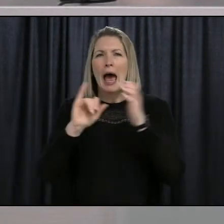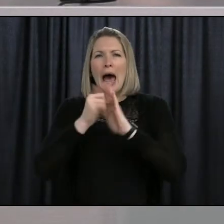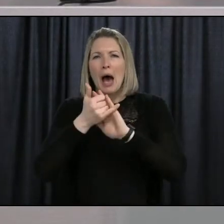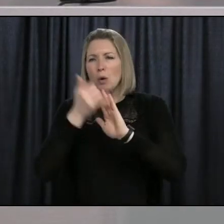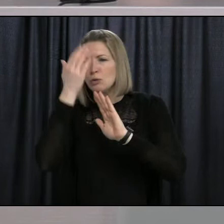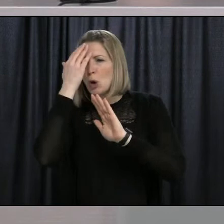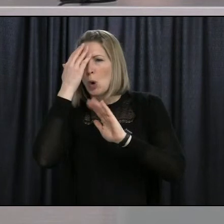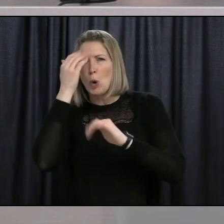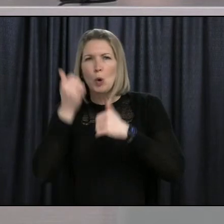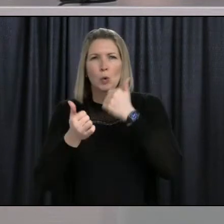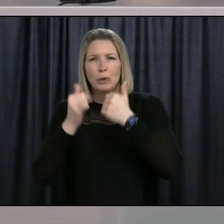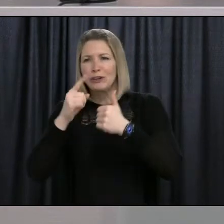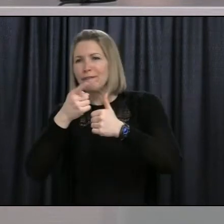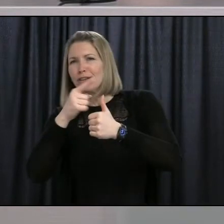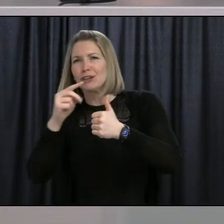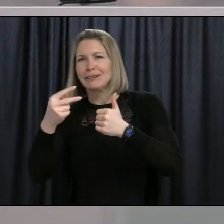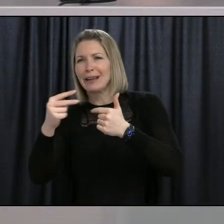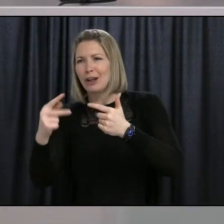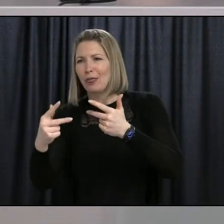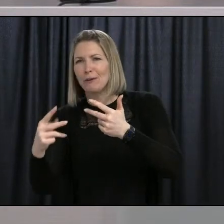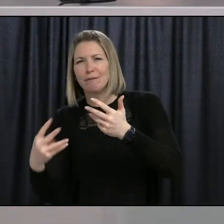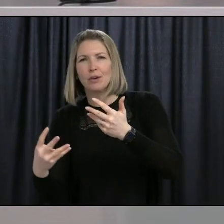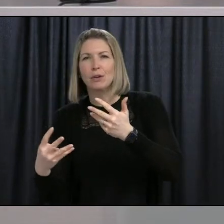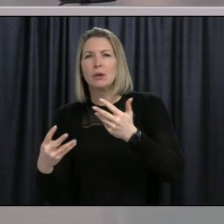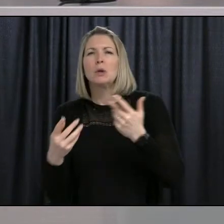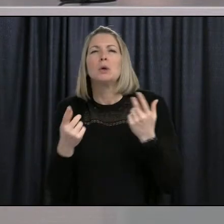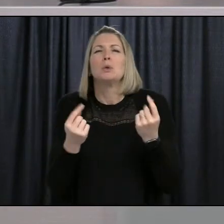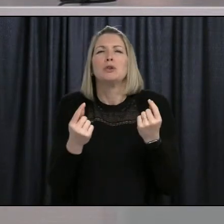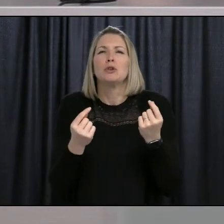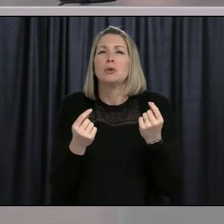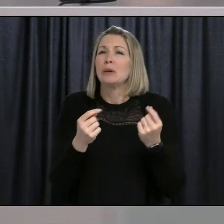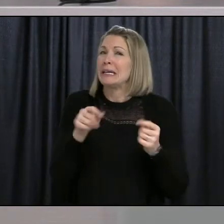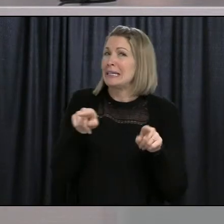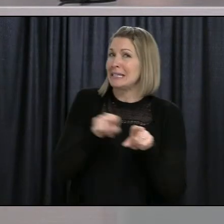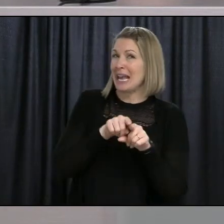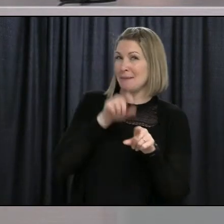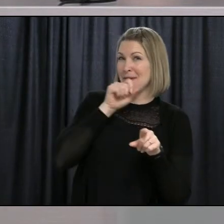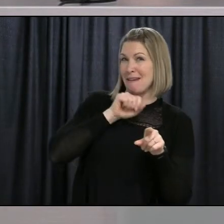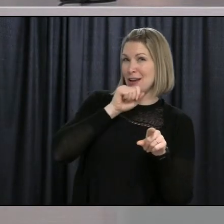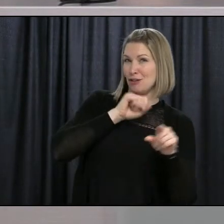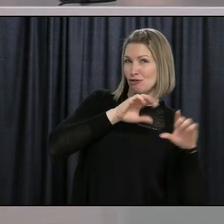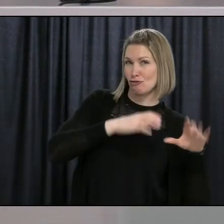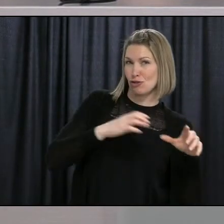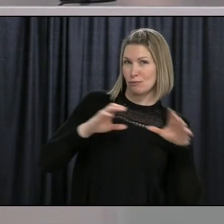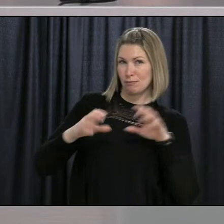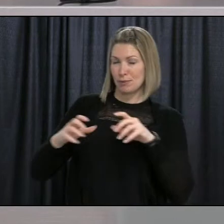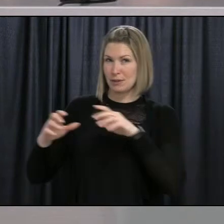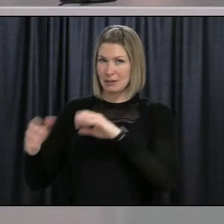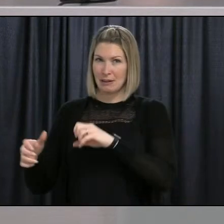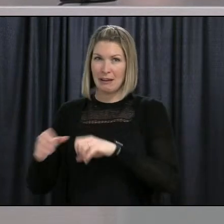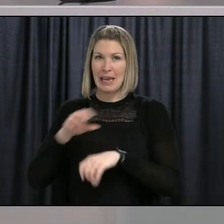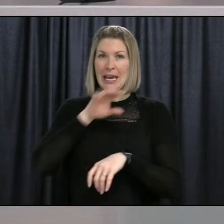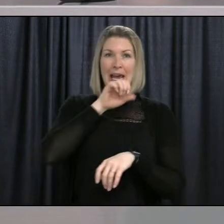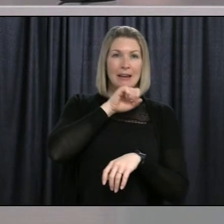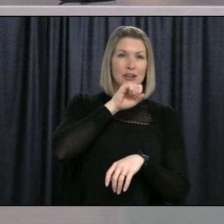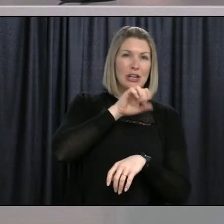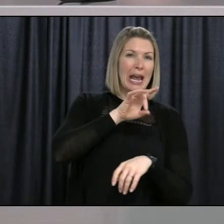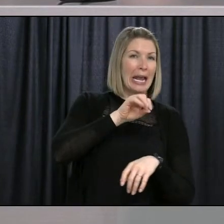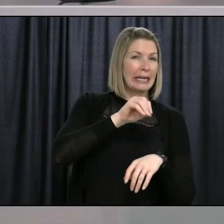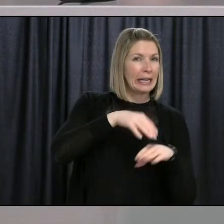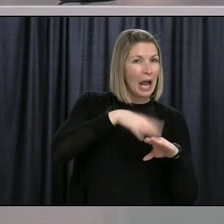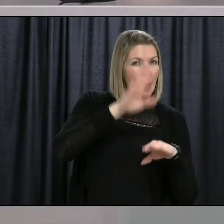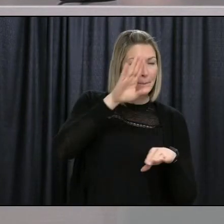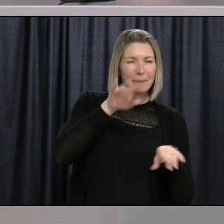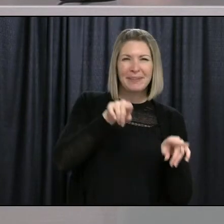you see, like, say, seniors or people with other complications or with some complications? And I'm wondering